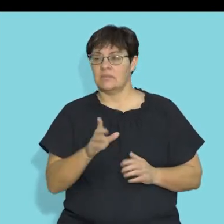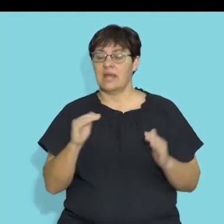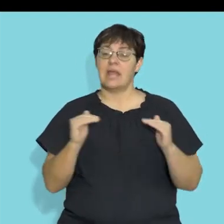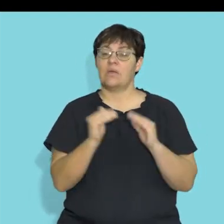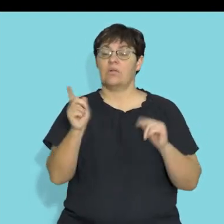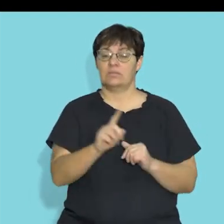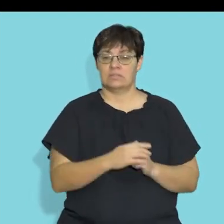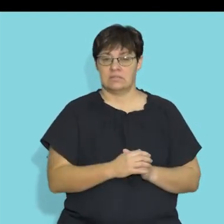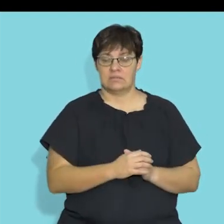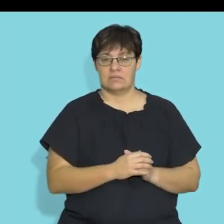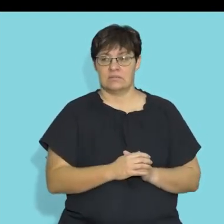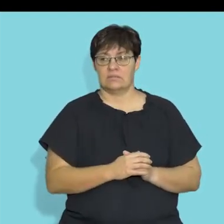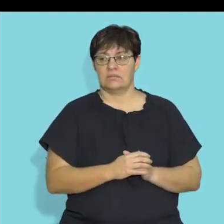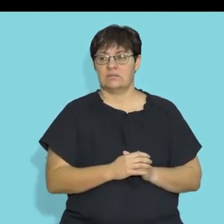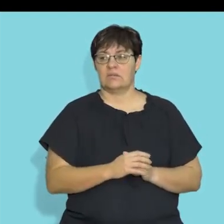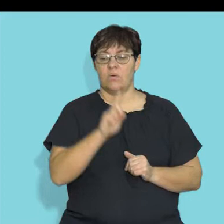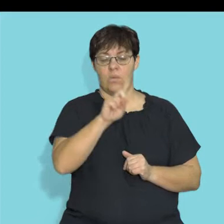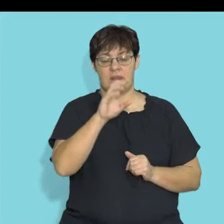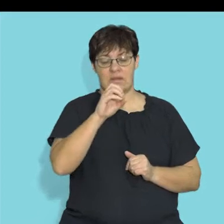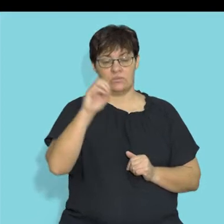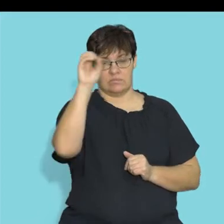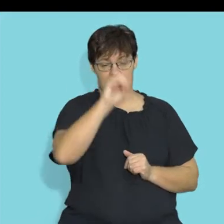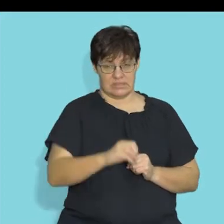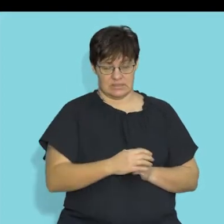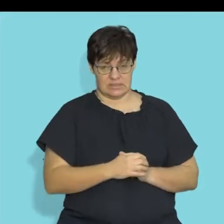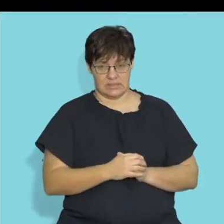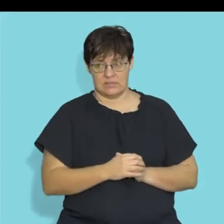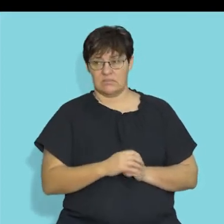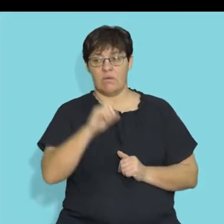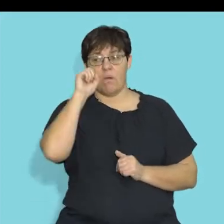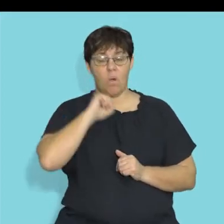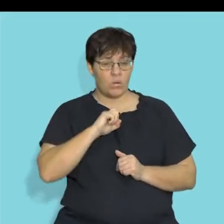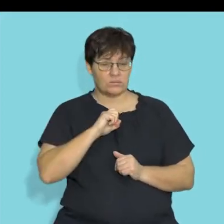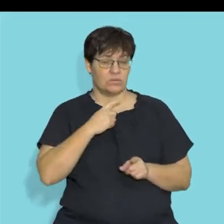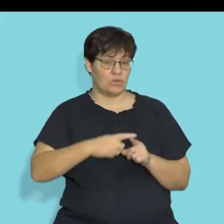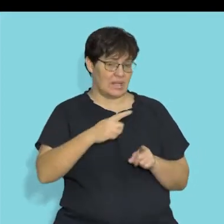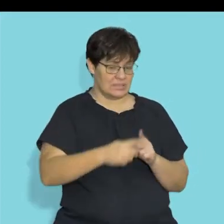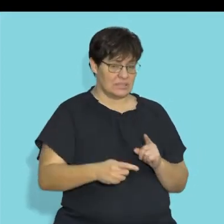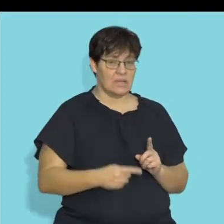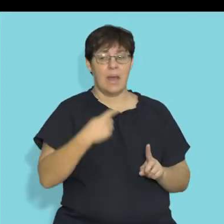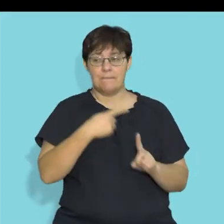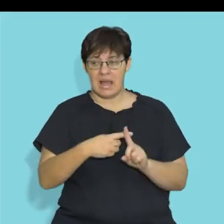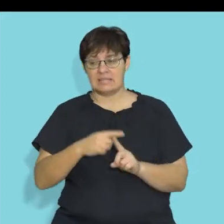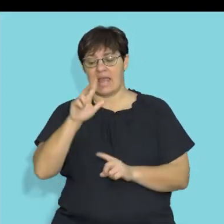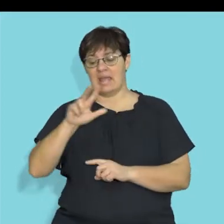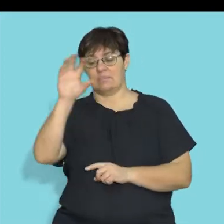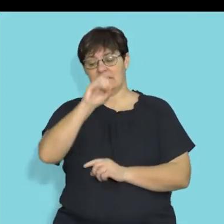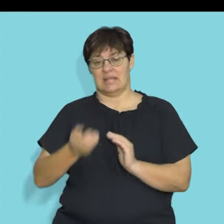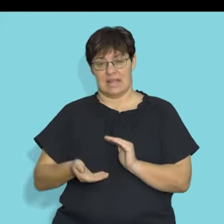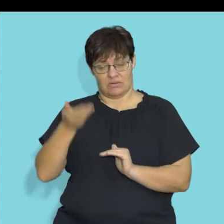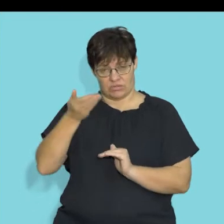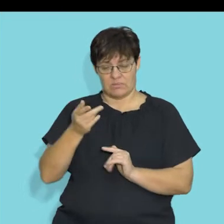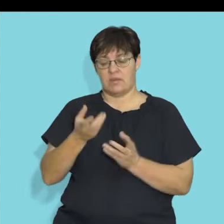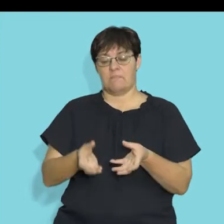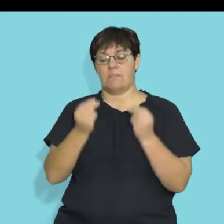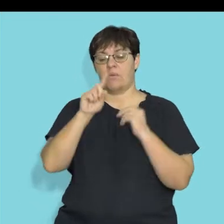10,638, which is equal to my 100%, which was my old rental, plus the increase of